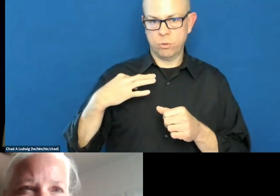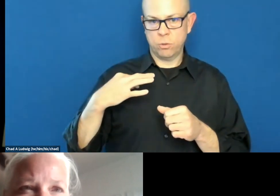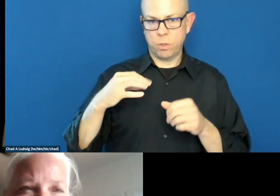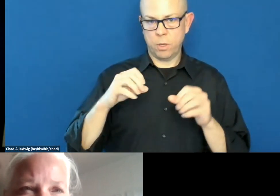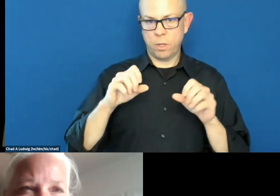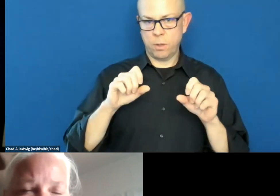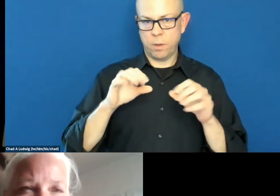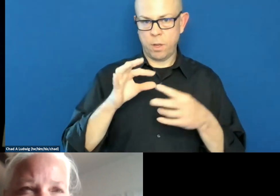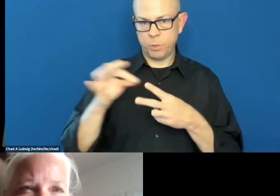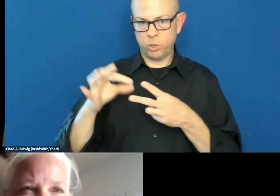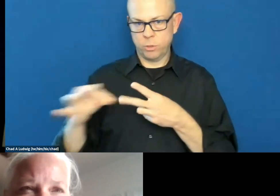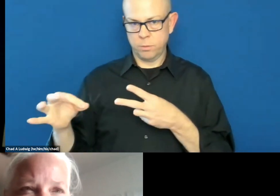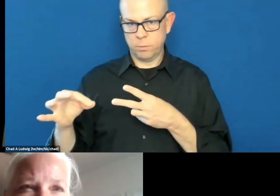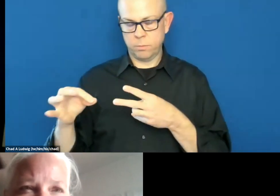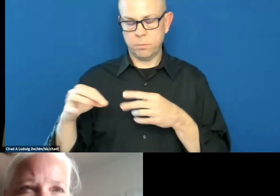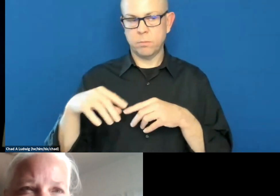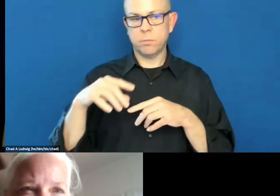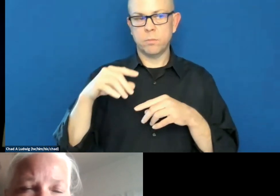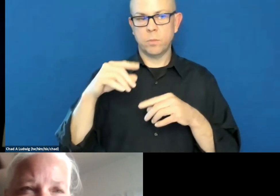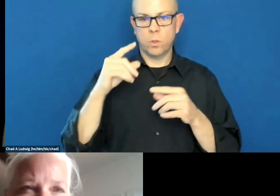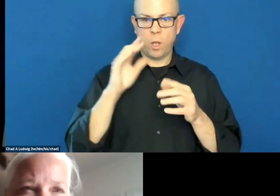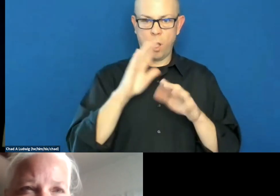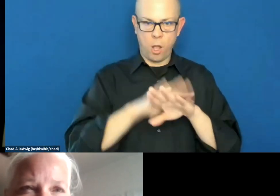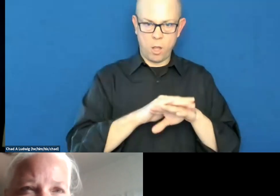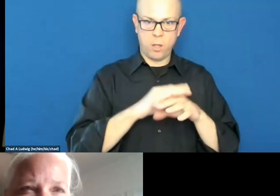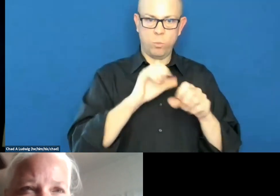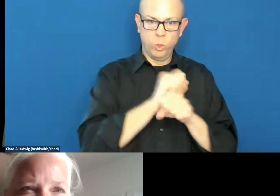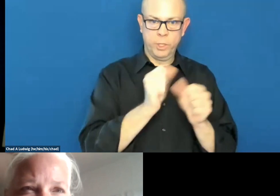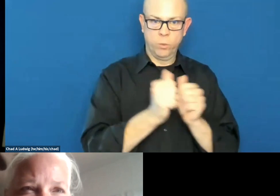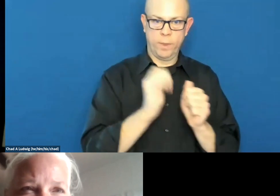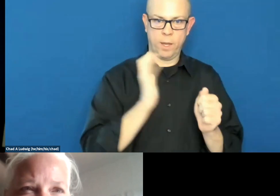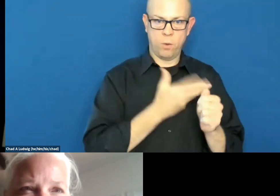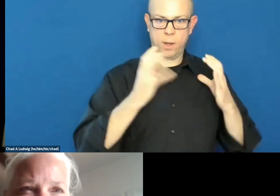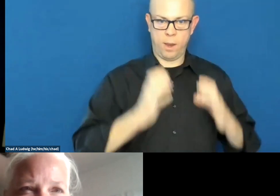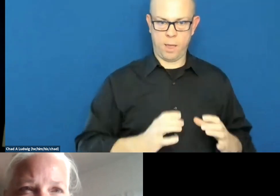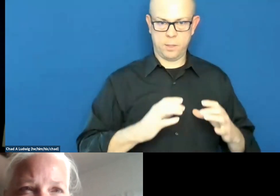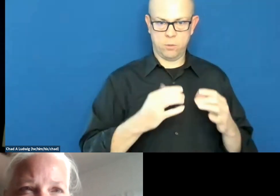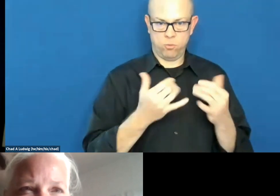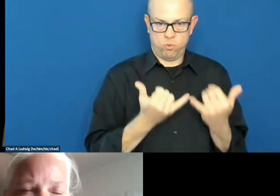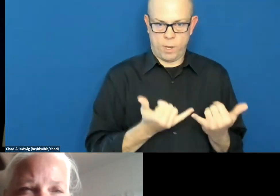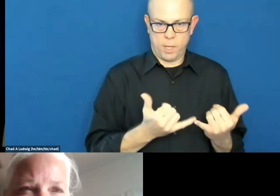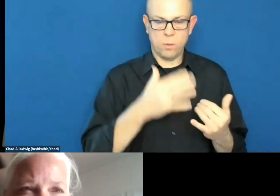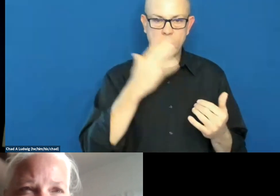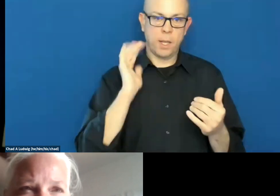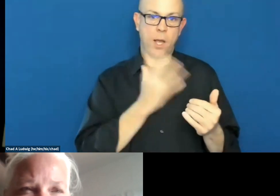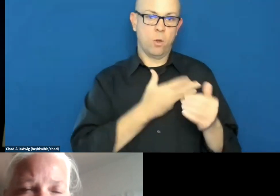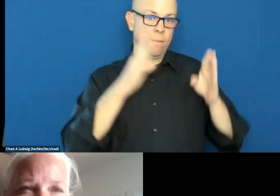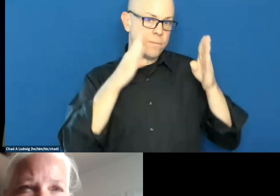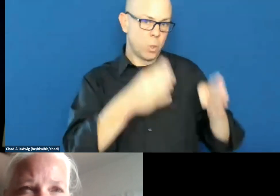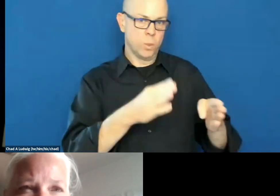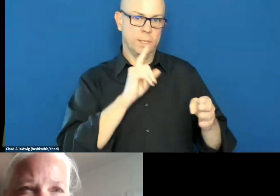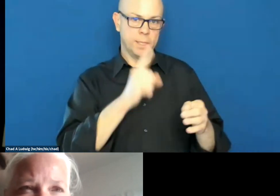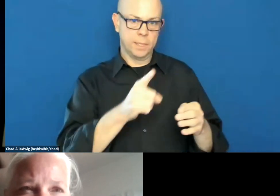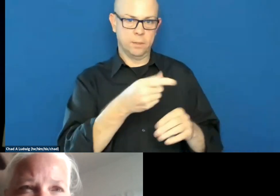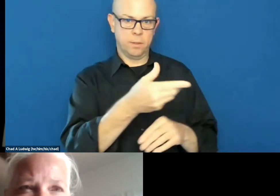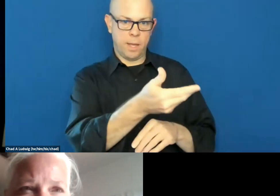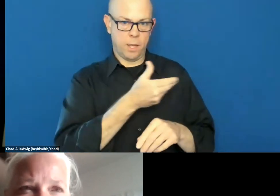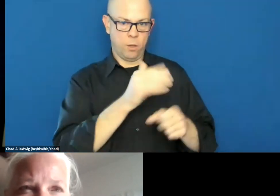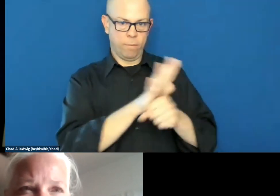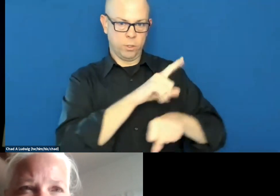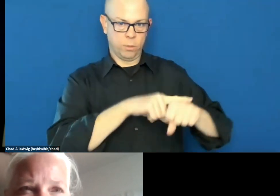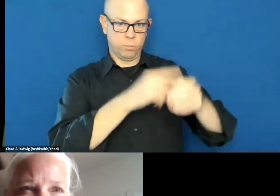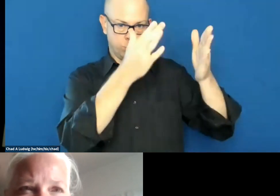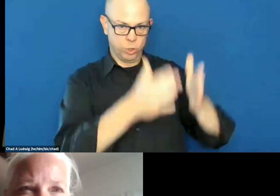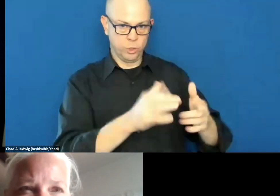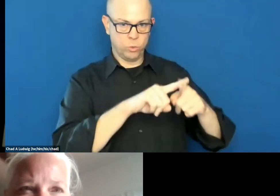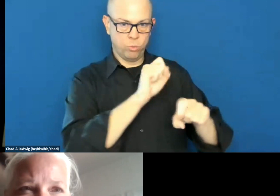doesn't really have a lot of volunteer opportunities written into it. As far as working with clients are concerned, our focus